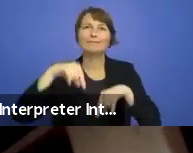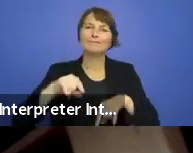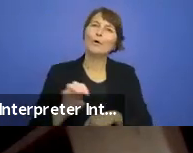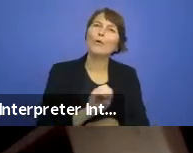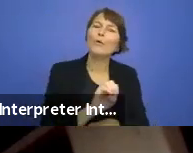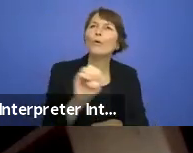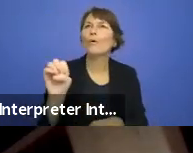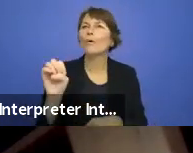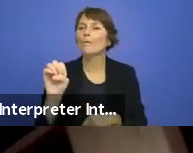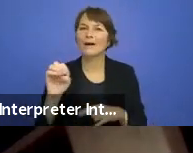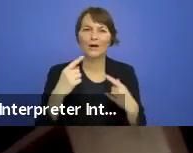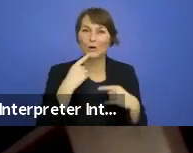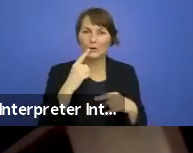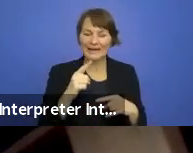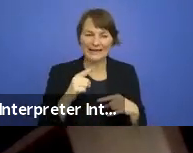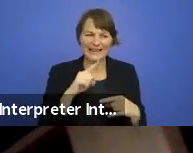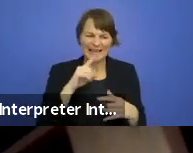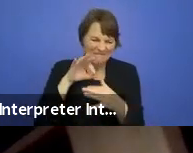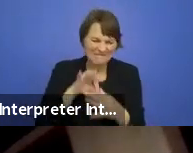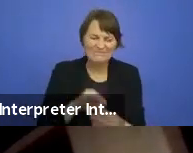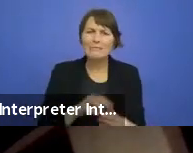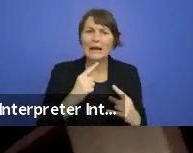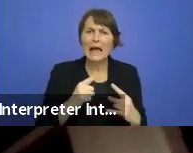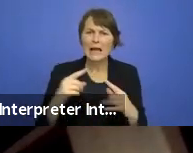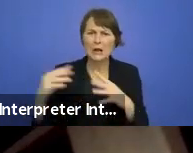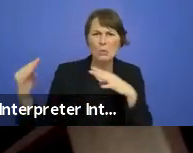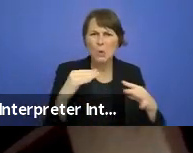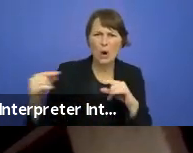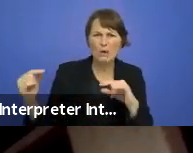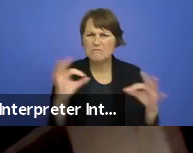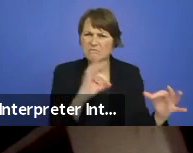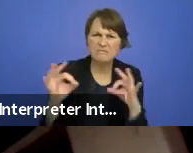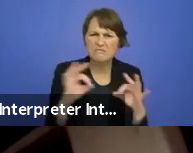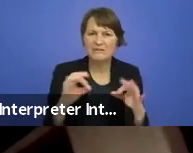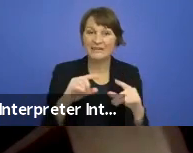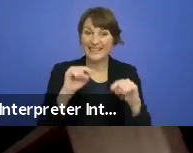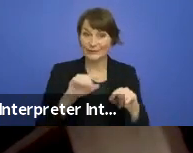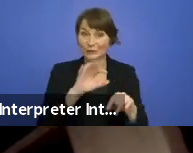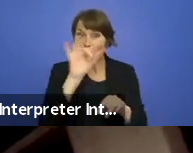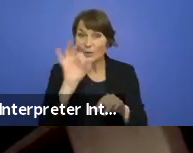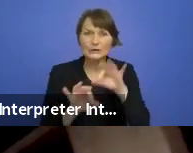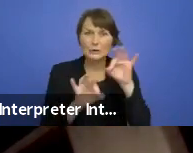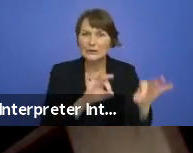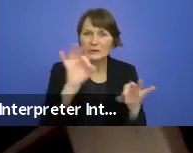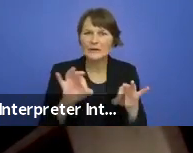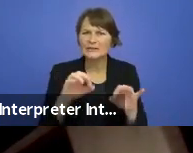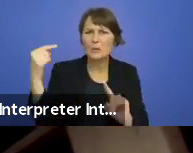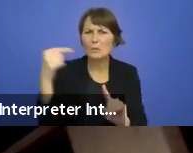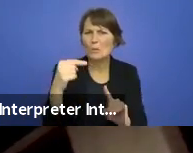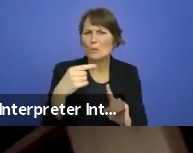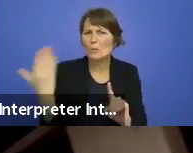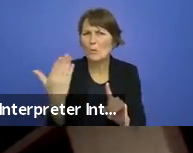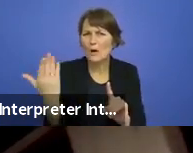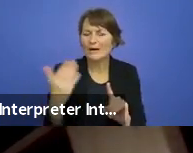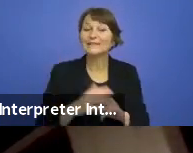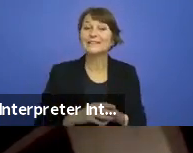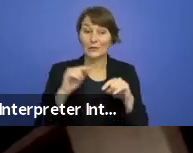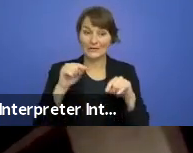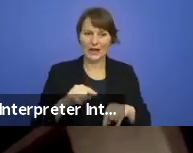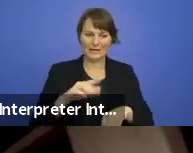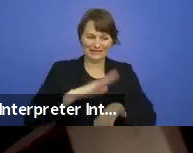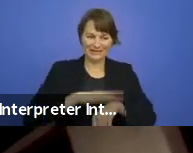atrocities this world has ever seen? The answer is, of course, entirely subjective, ever changing and entirely